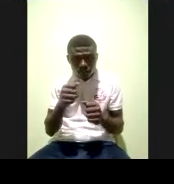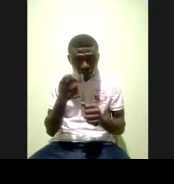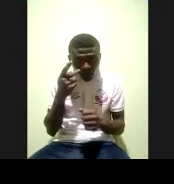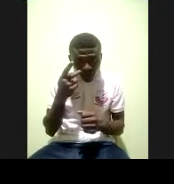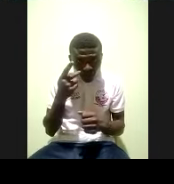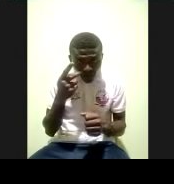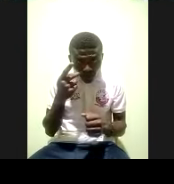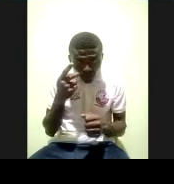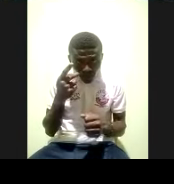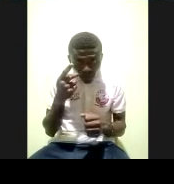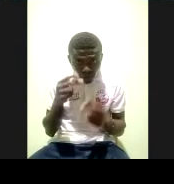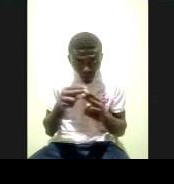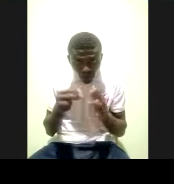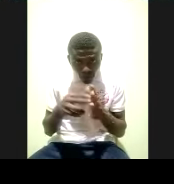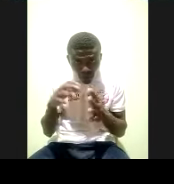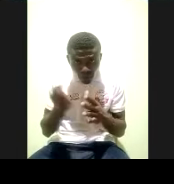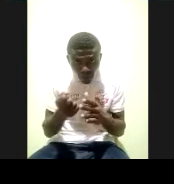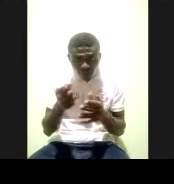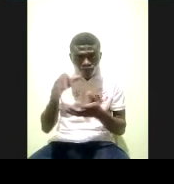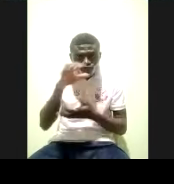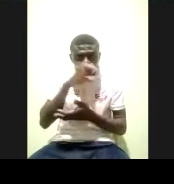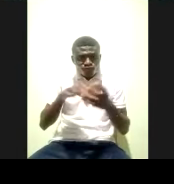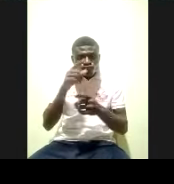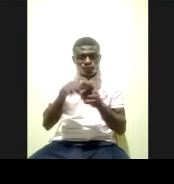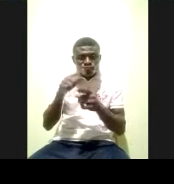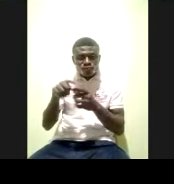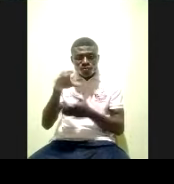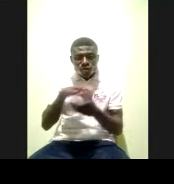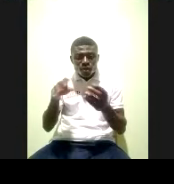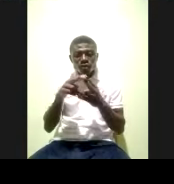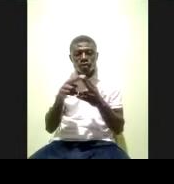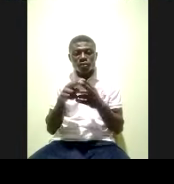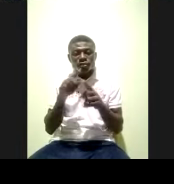her this basket of cake, but be very careful.